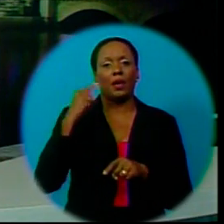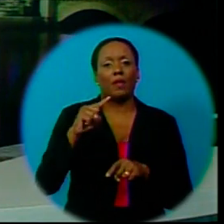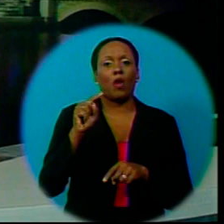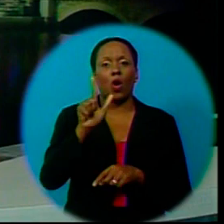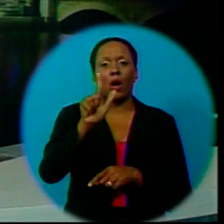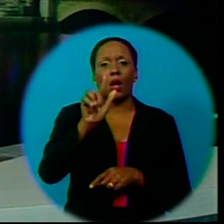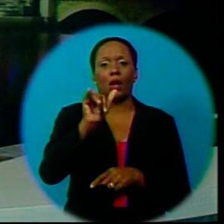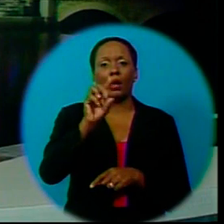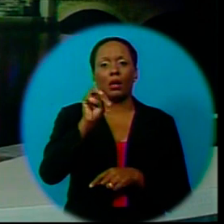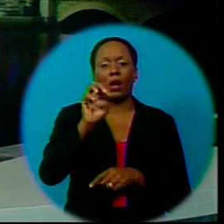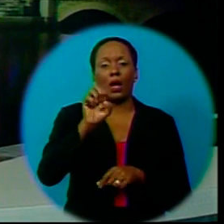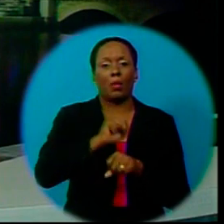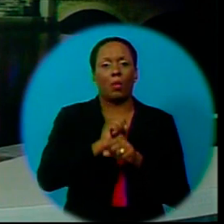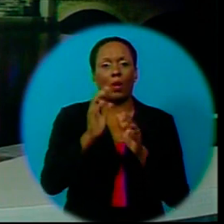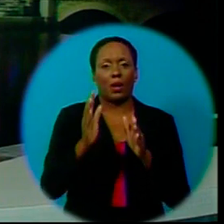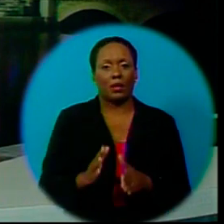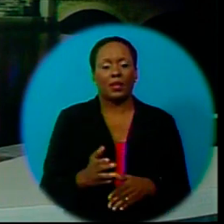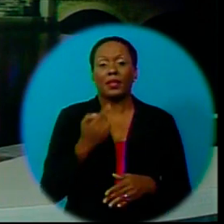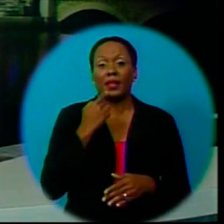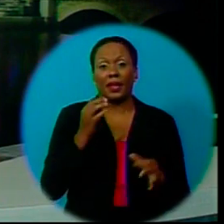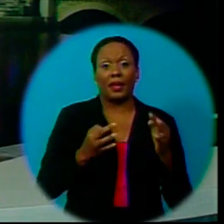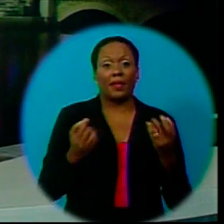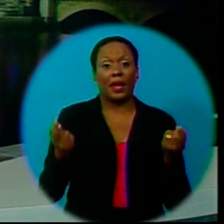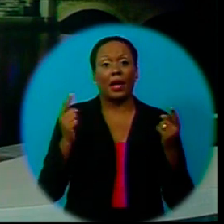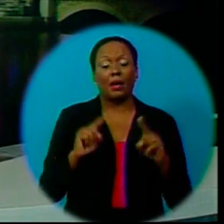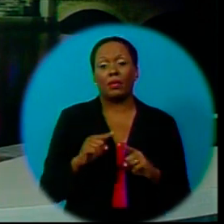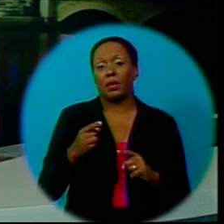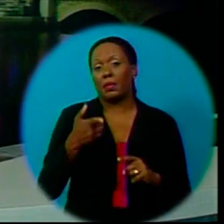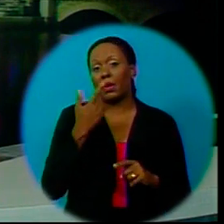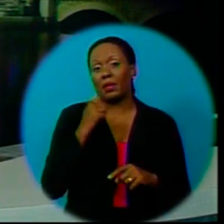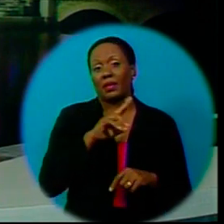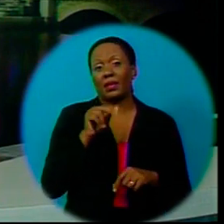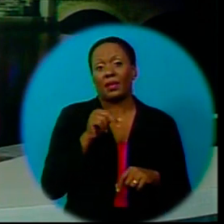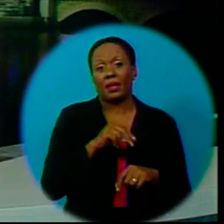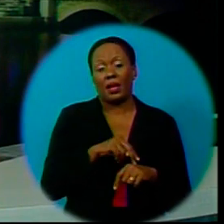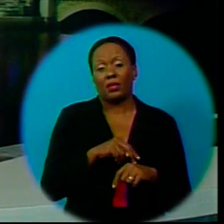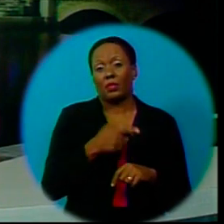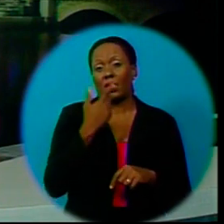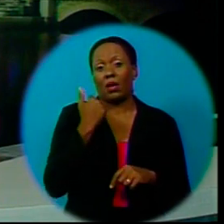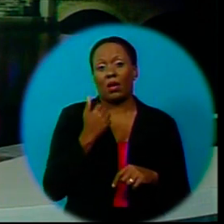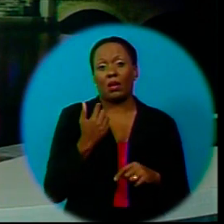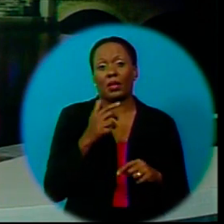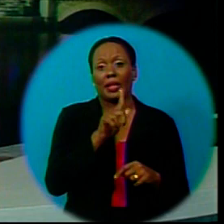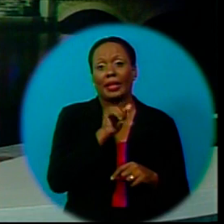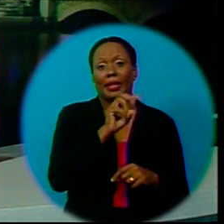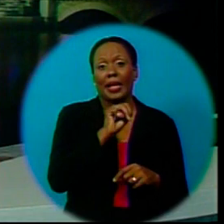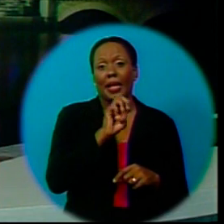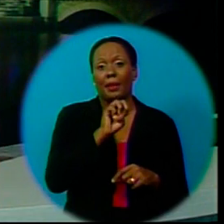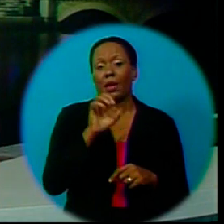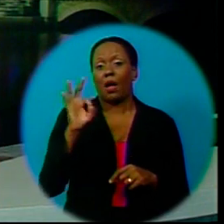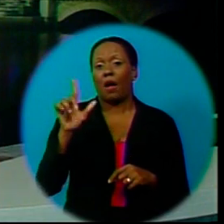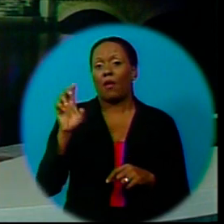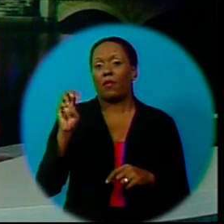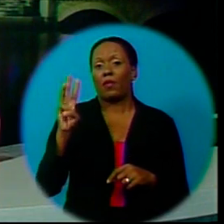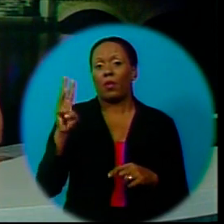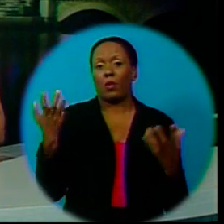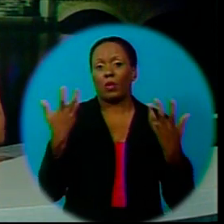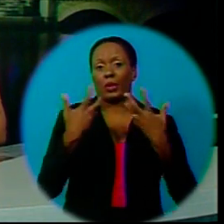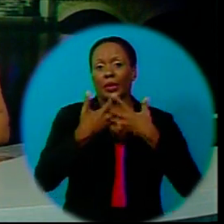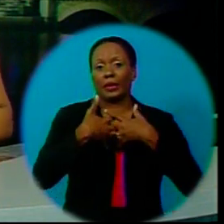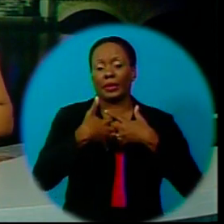was informed by Lime, says if the layoffs do occur, they would be a natural result of the merger between Lime and